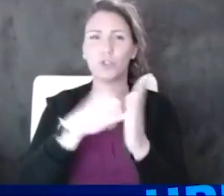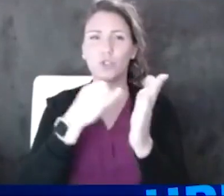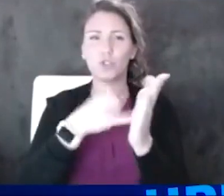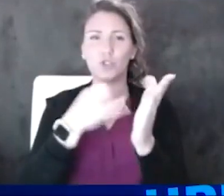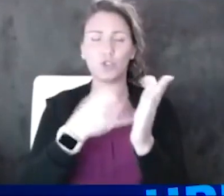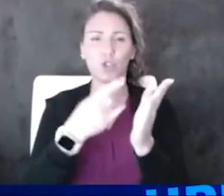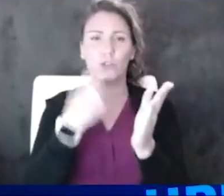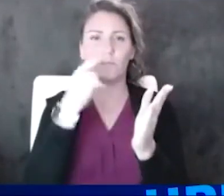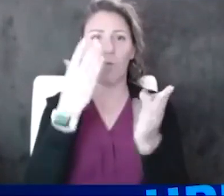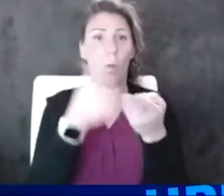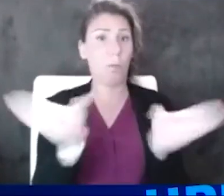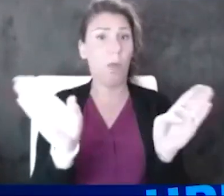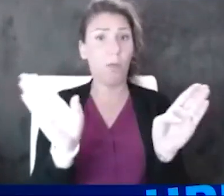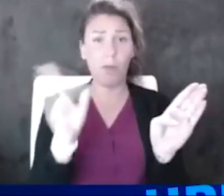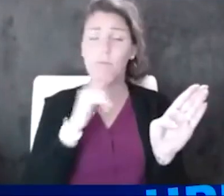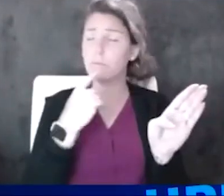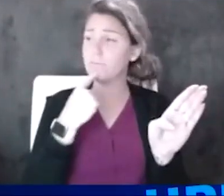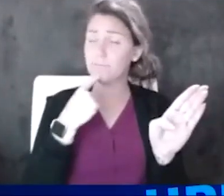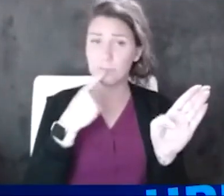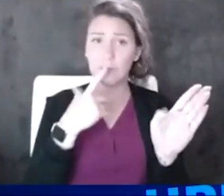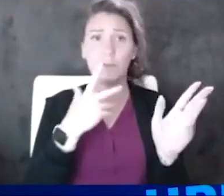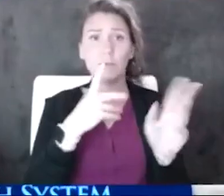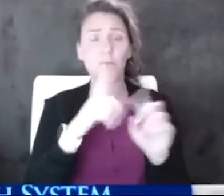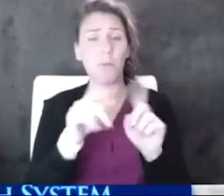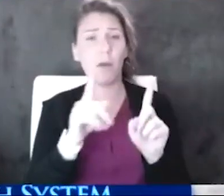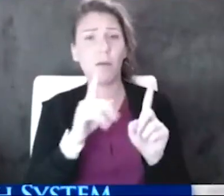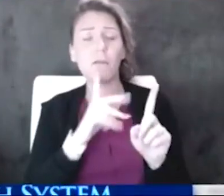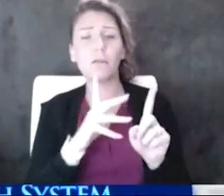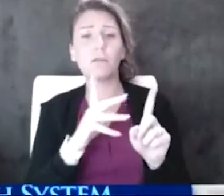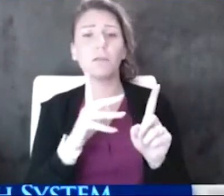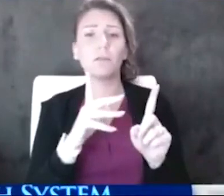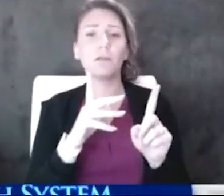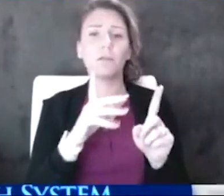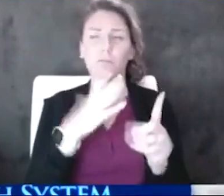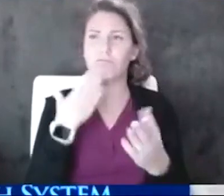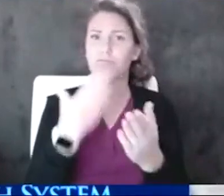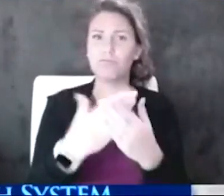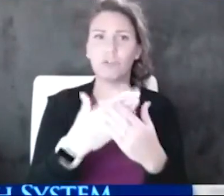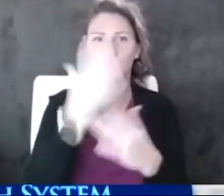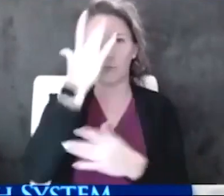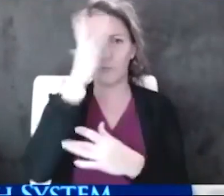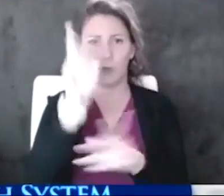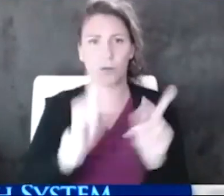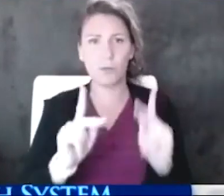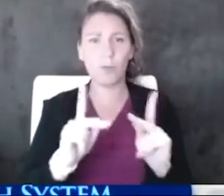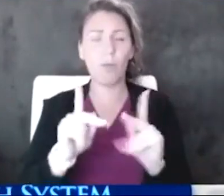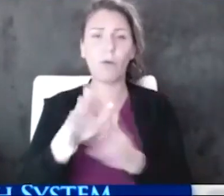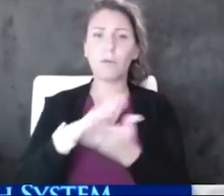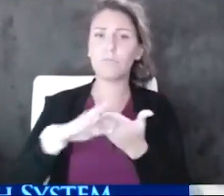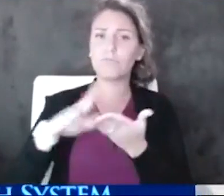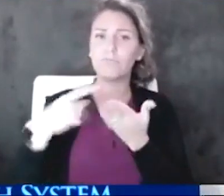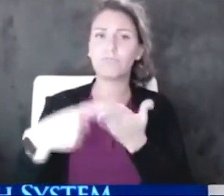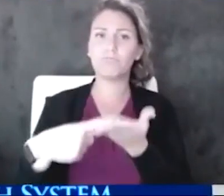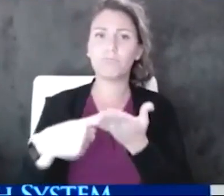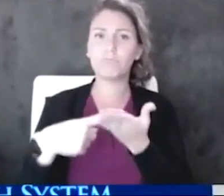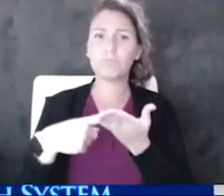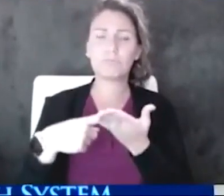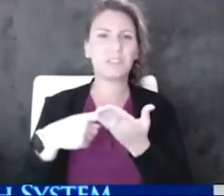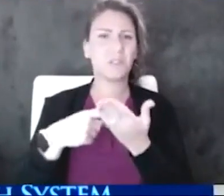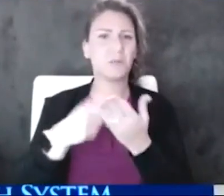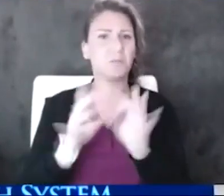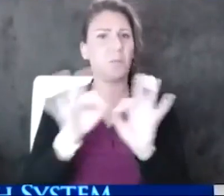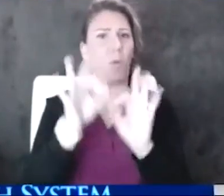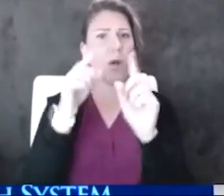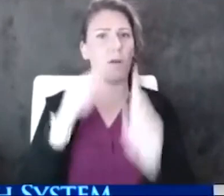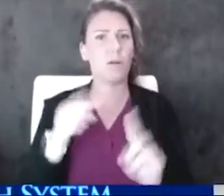but really good, smart folks, nice discussions, really pointed to a couple of key things. First, they're